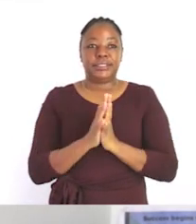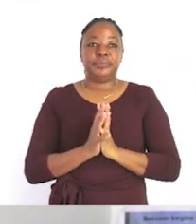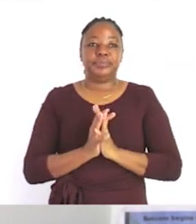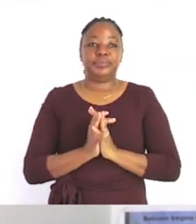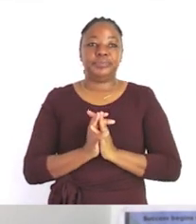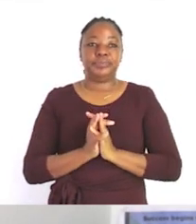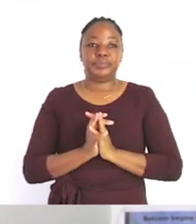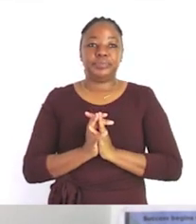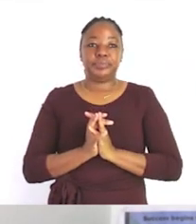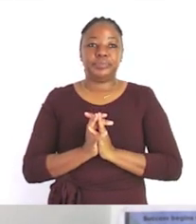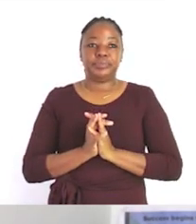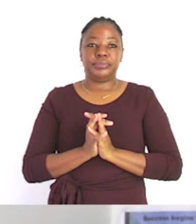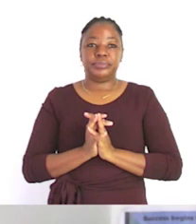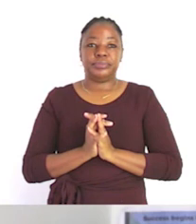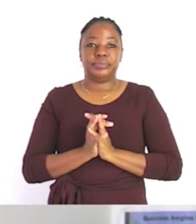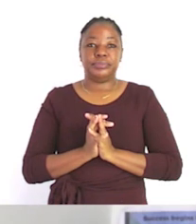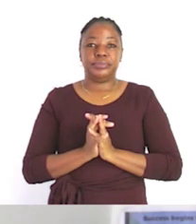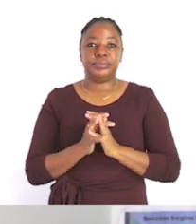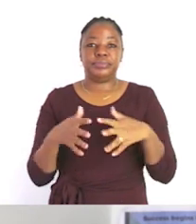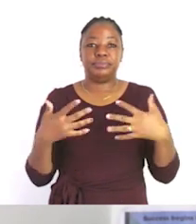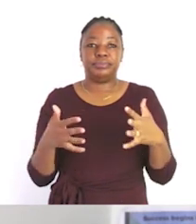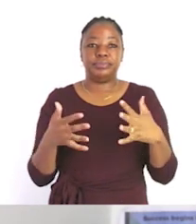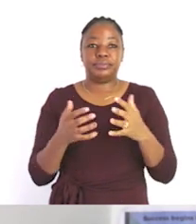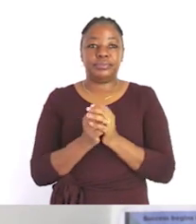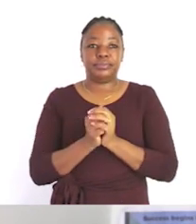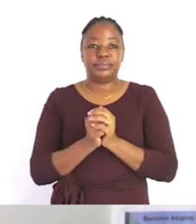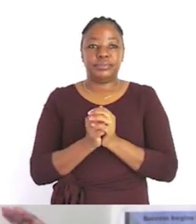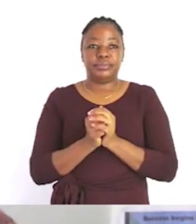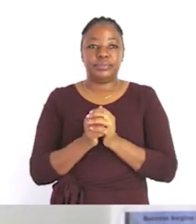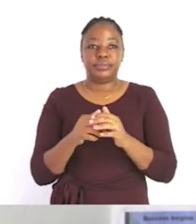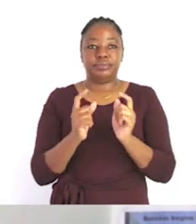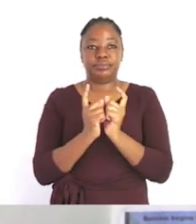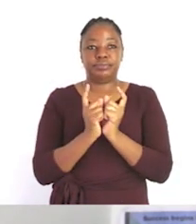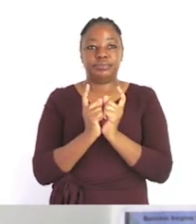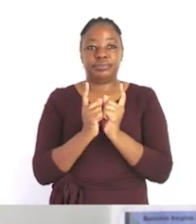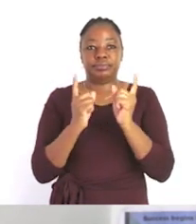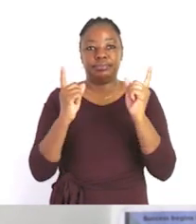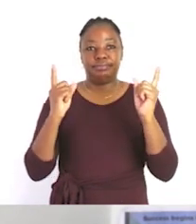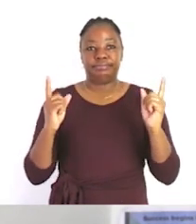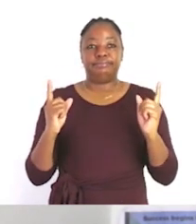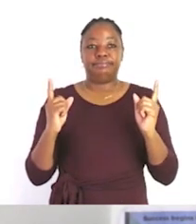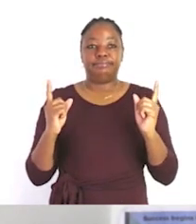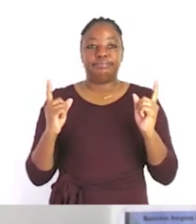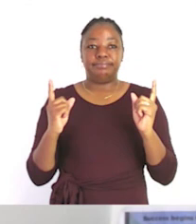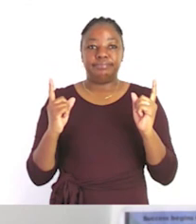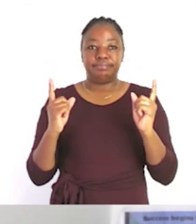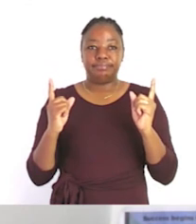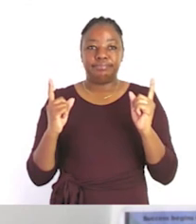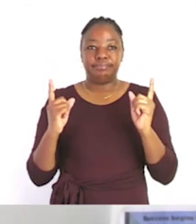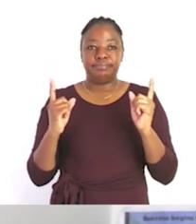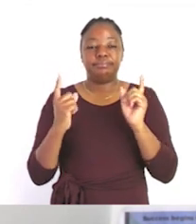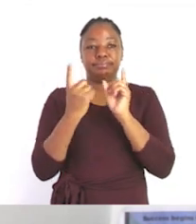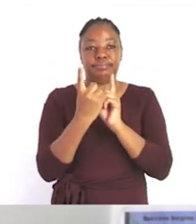Very good. Whilst we are doing that, you can check your social distancing so that you make sure